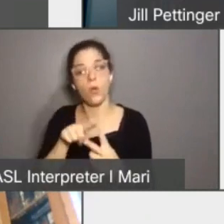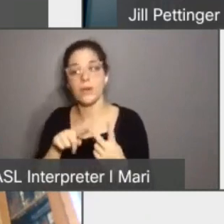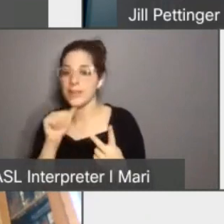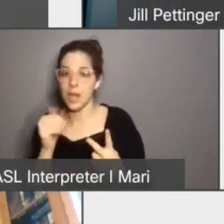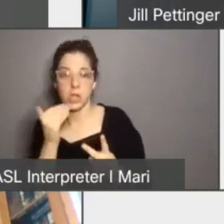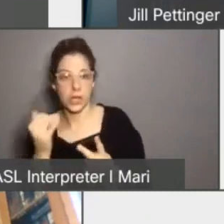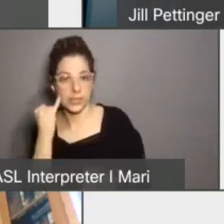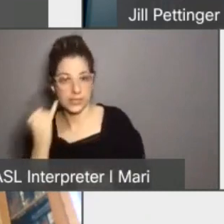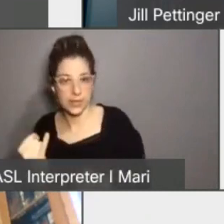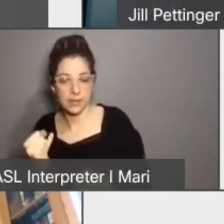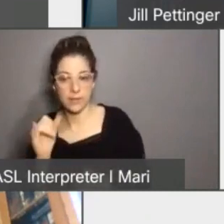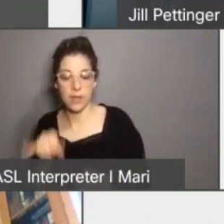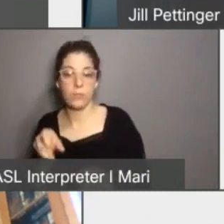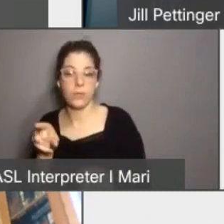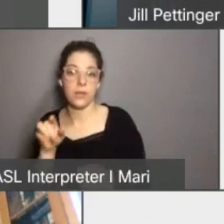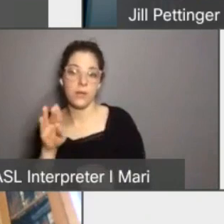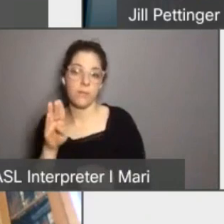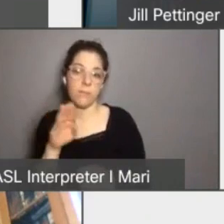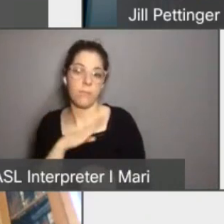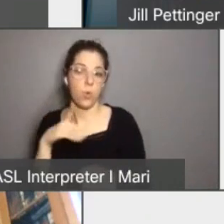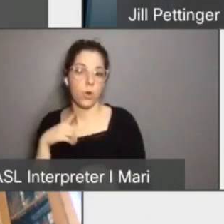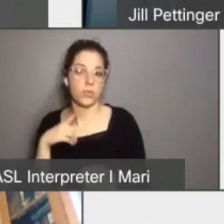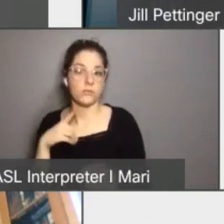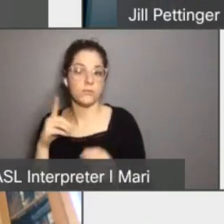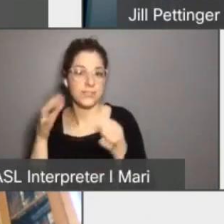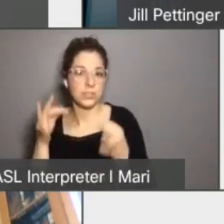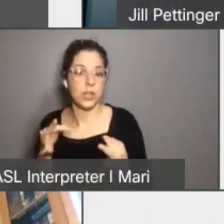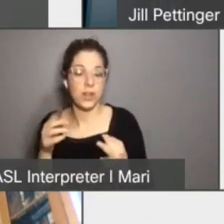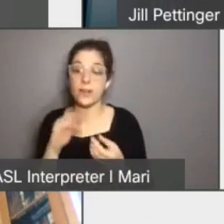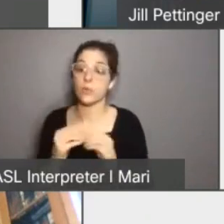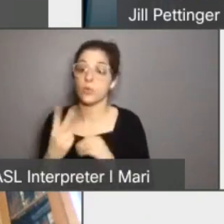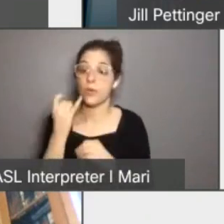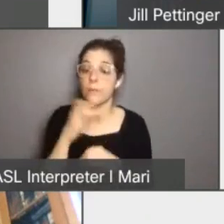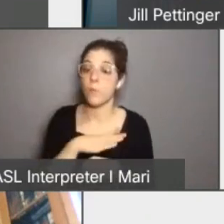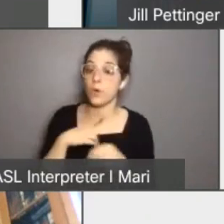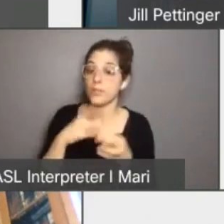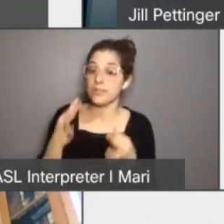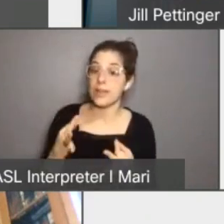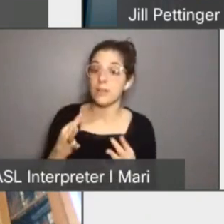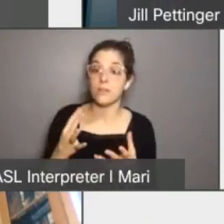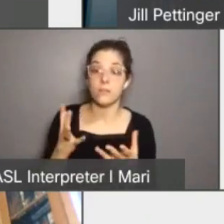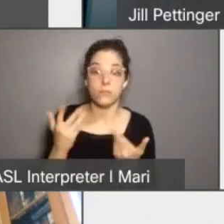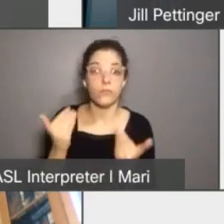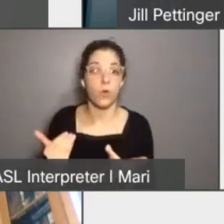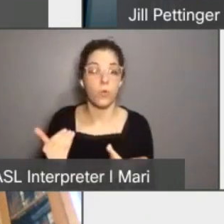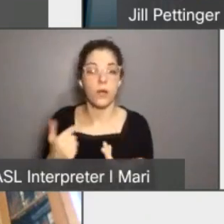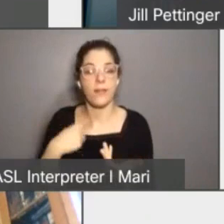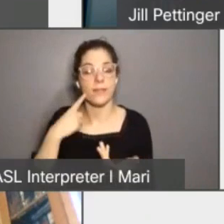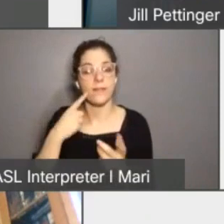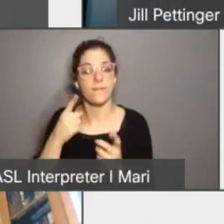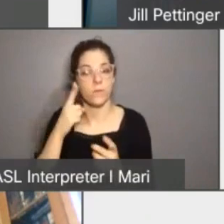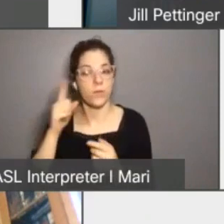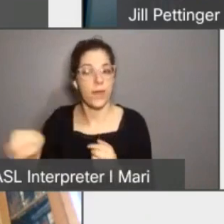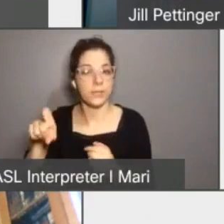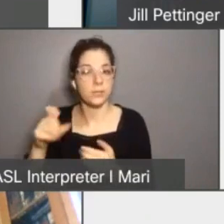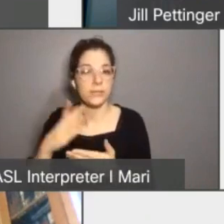good of an idea, and that would be a board decision. And I think number two, if the board decided that there was a way to move forward, I think from them there would need to be